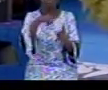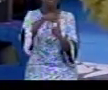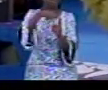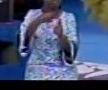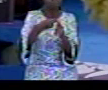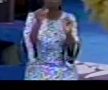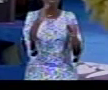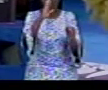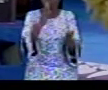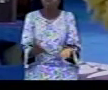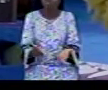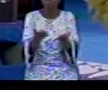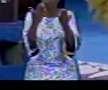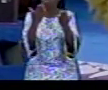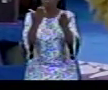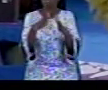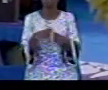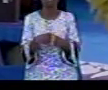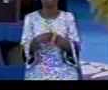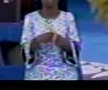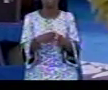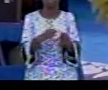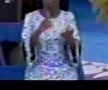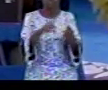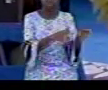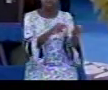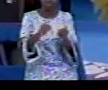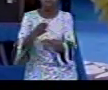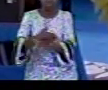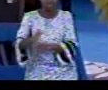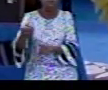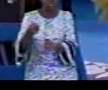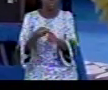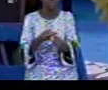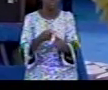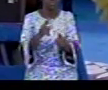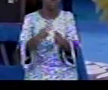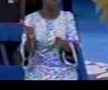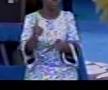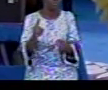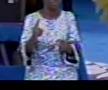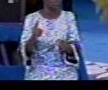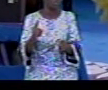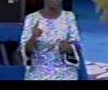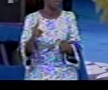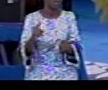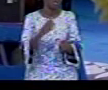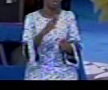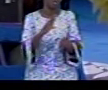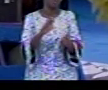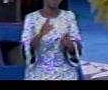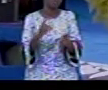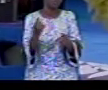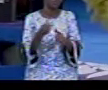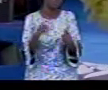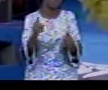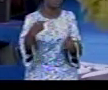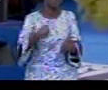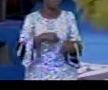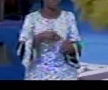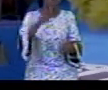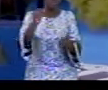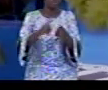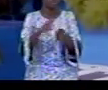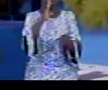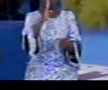taken away from where we were to where we ought to be? And the Lord Jesus